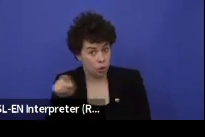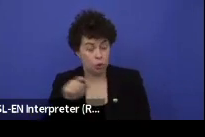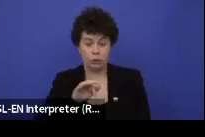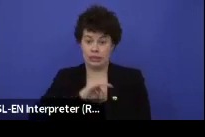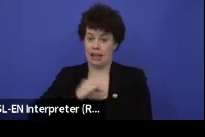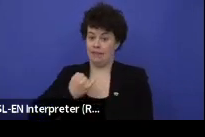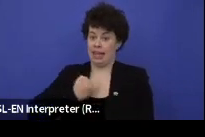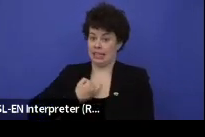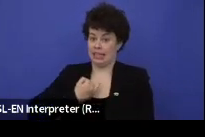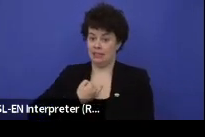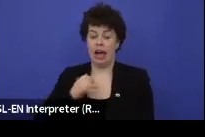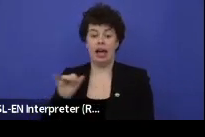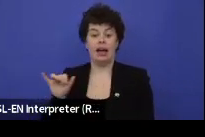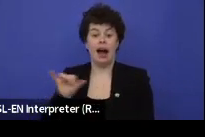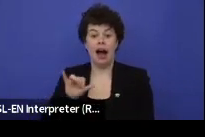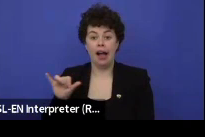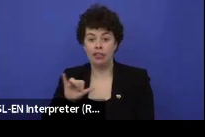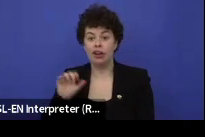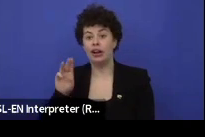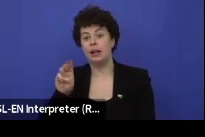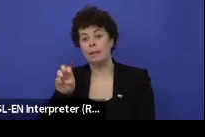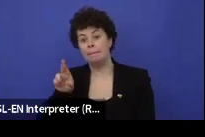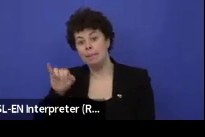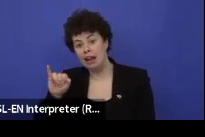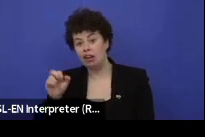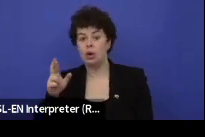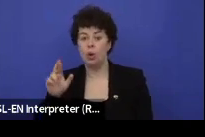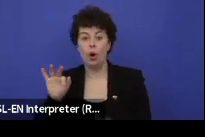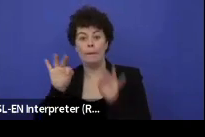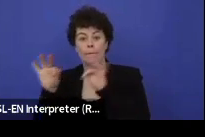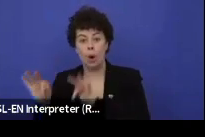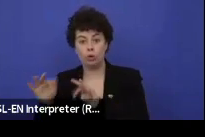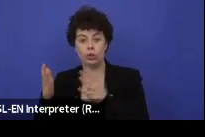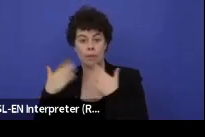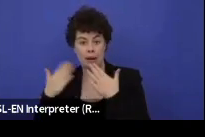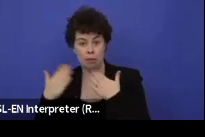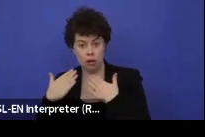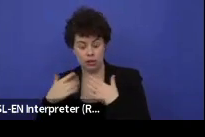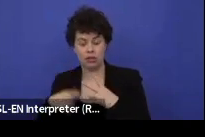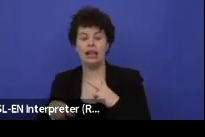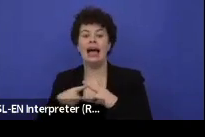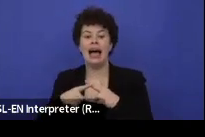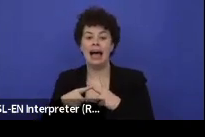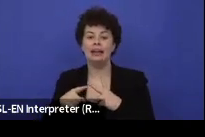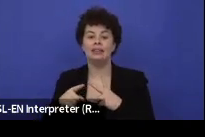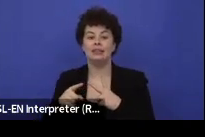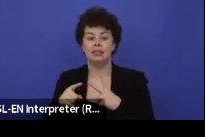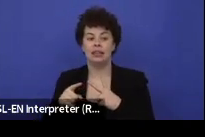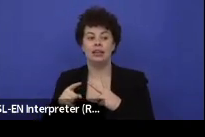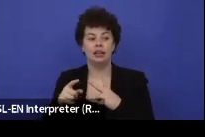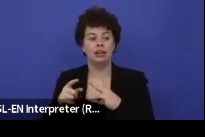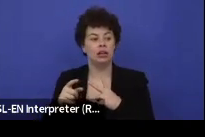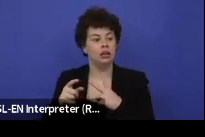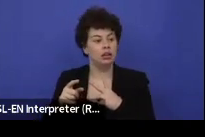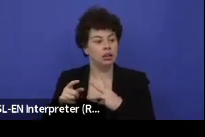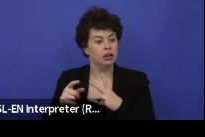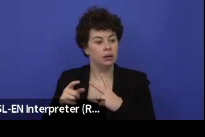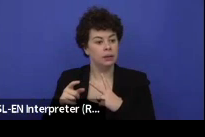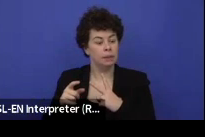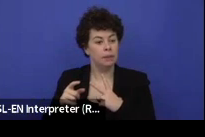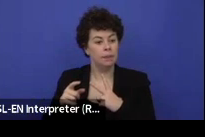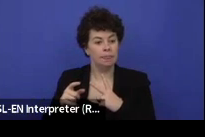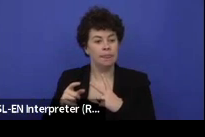self-identify as being either peri or post-menopausal, and also they had to be registered or regulated trainees with one of